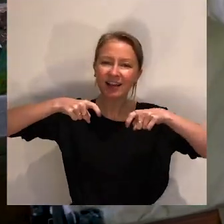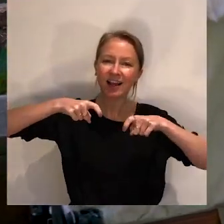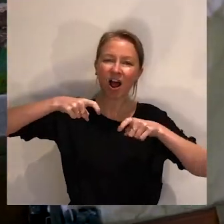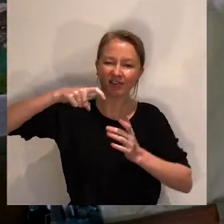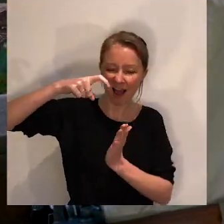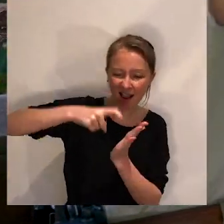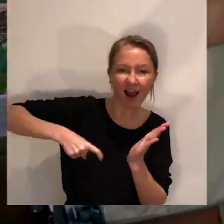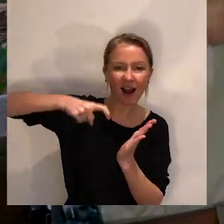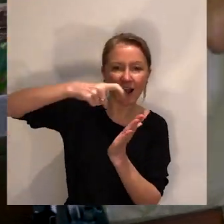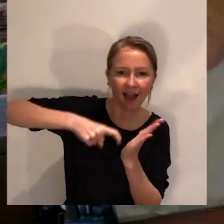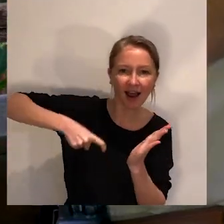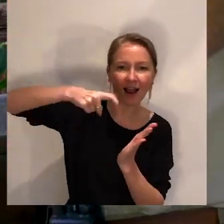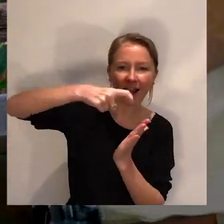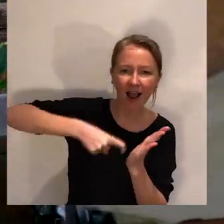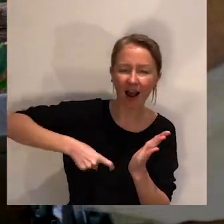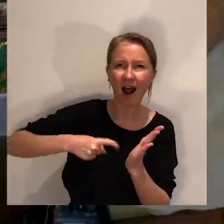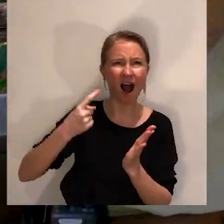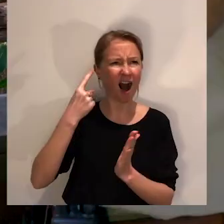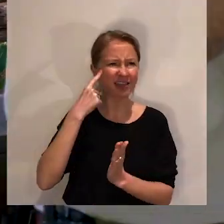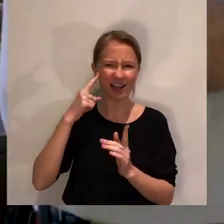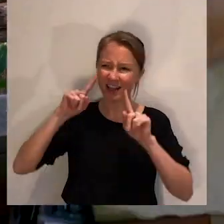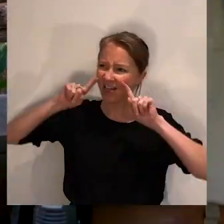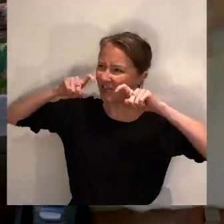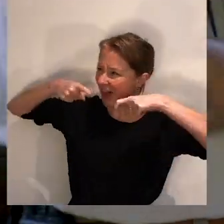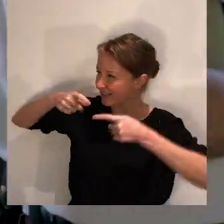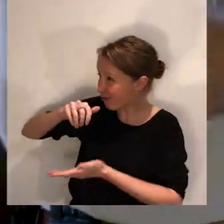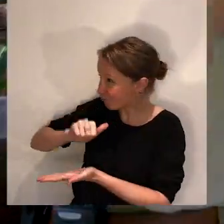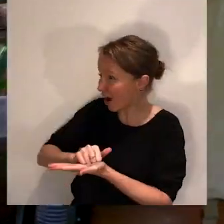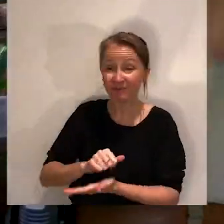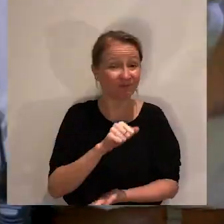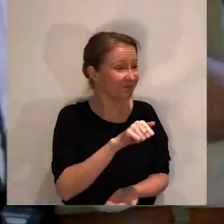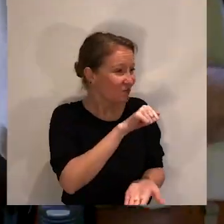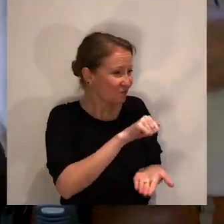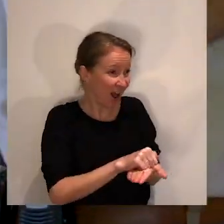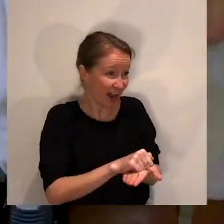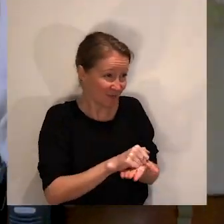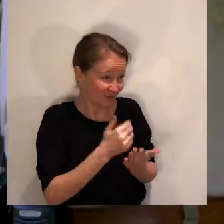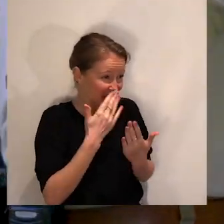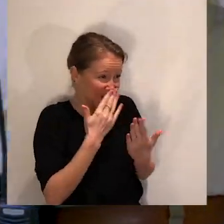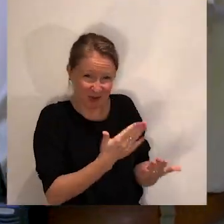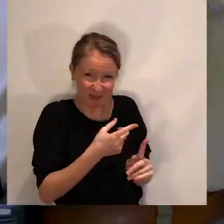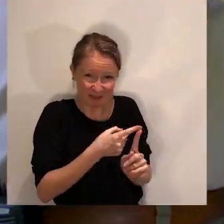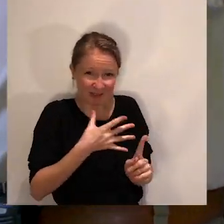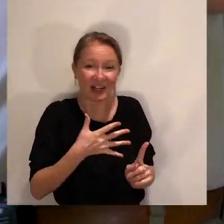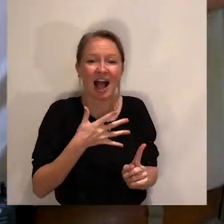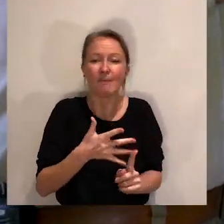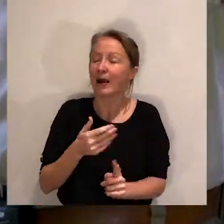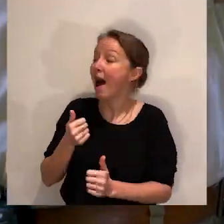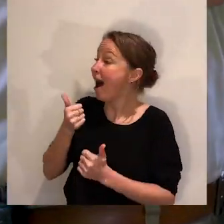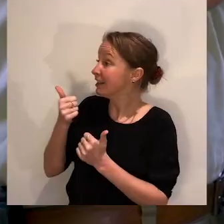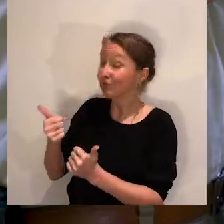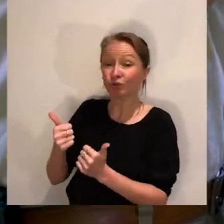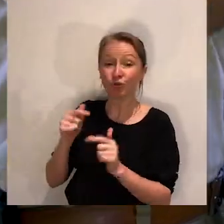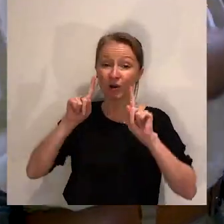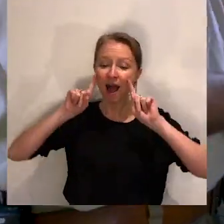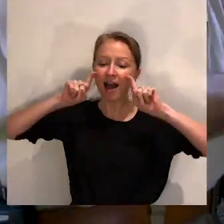the shearing upper, tooth. I think it's the upper premolar and the lower molar or something like Getting that. quite technical there, I don't know which But anyway, one. they're the shearing teeth, and that's the ones